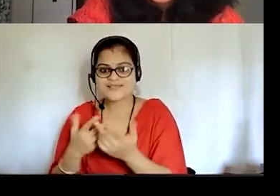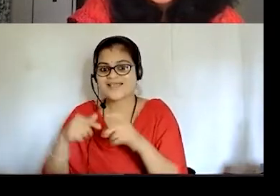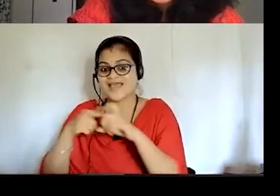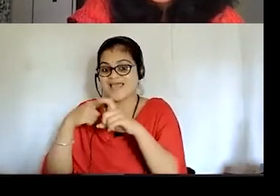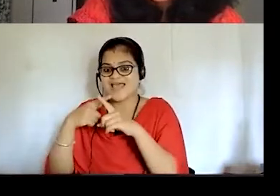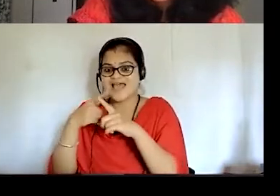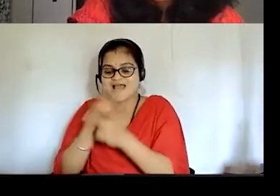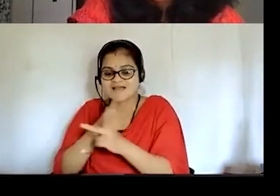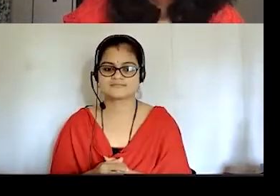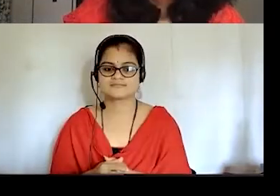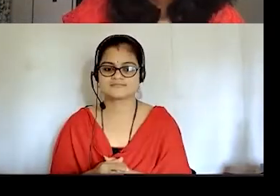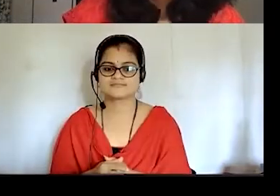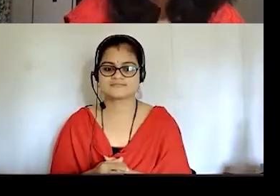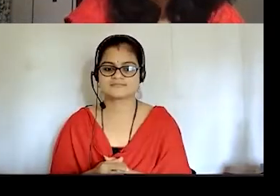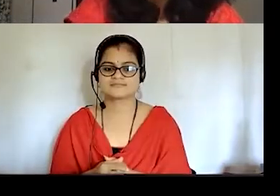musical identity.